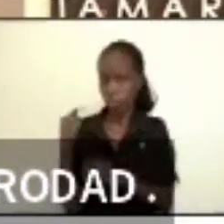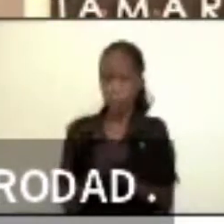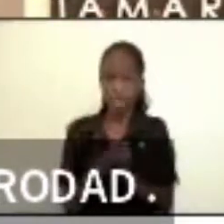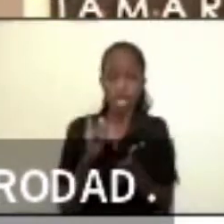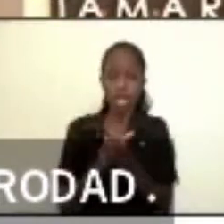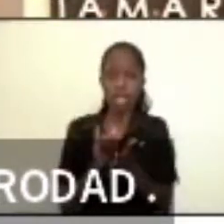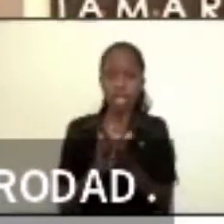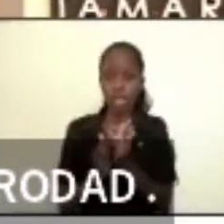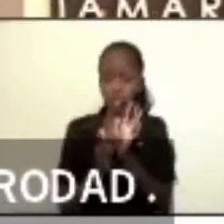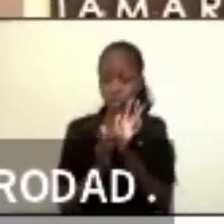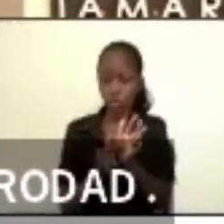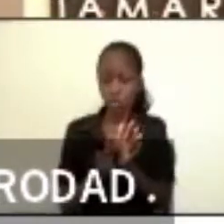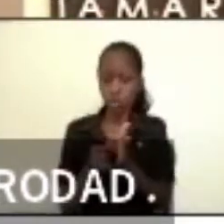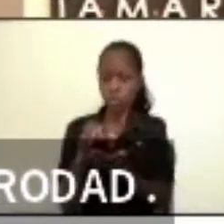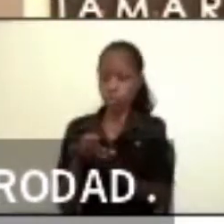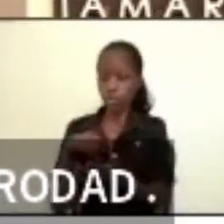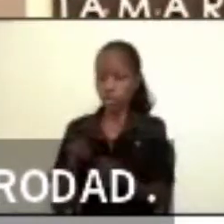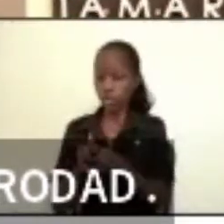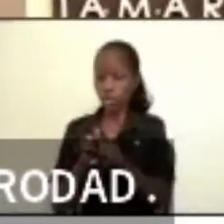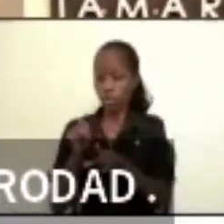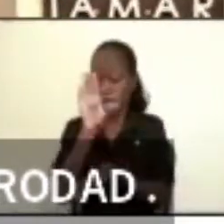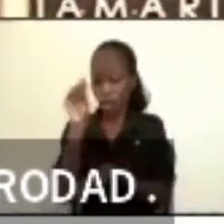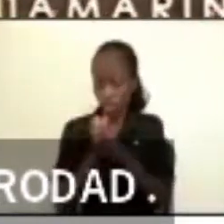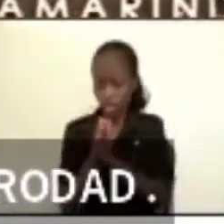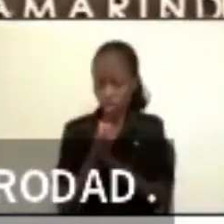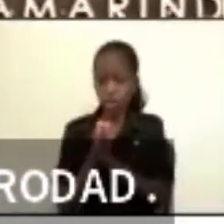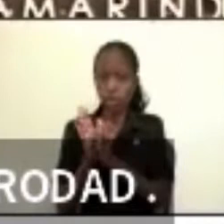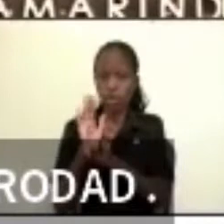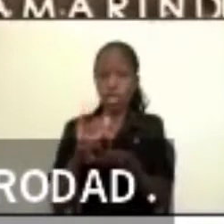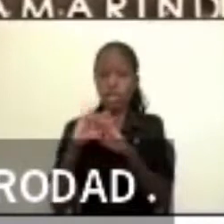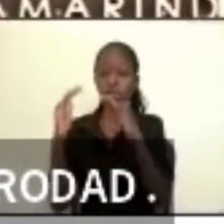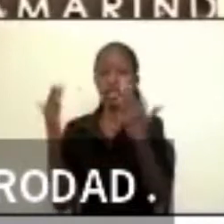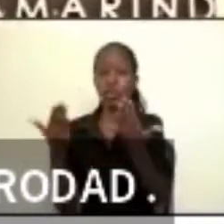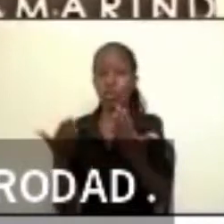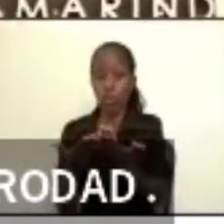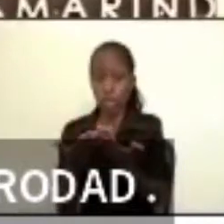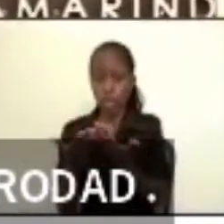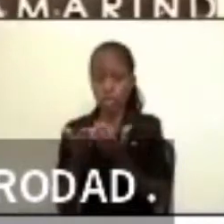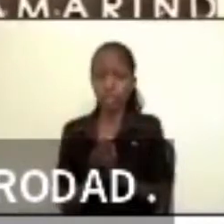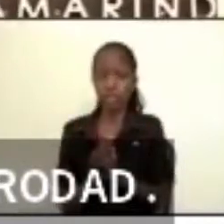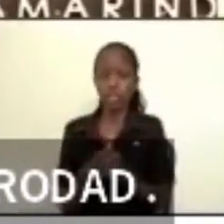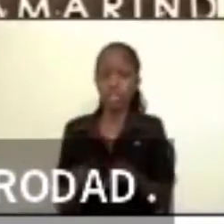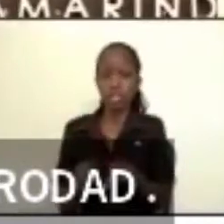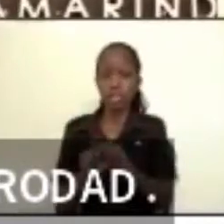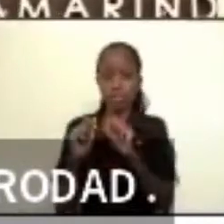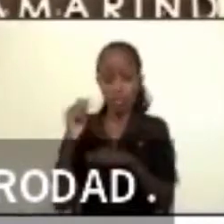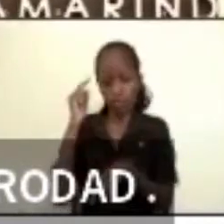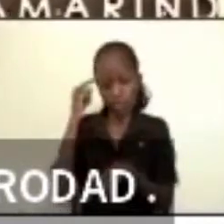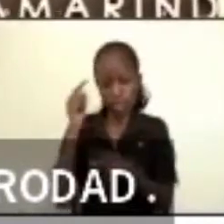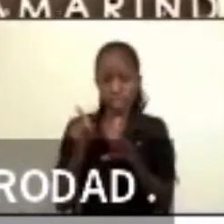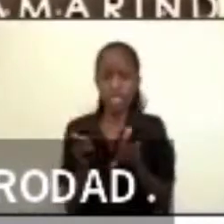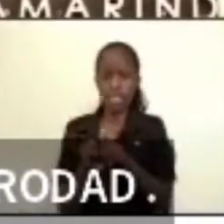really depicts where we are with the African narrative on the global stage or the global world. And I think you can think about this even in